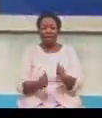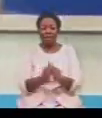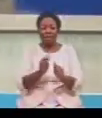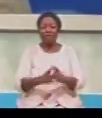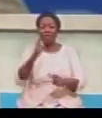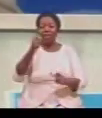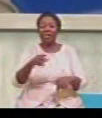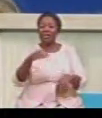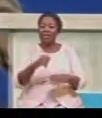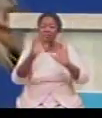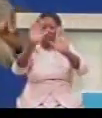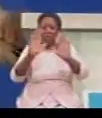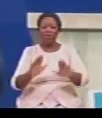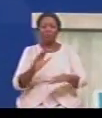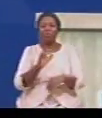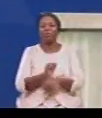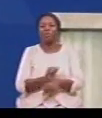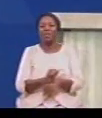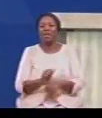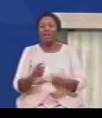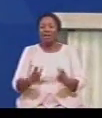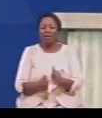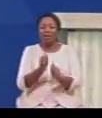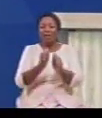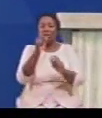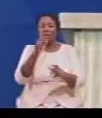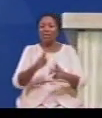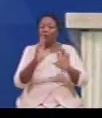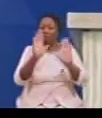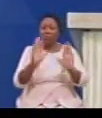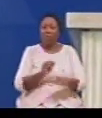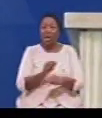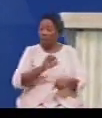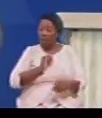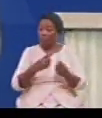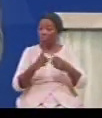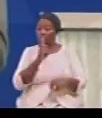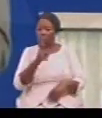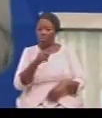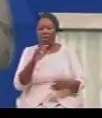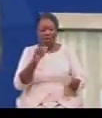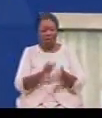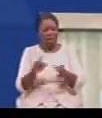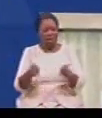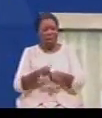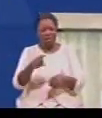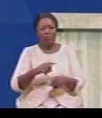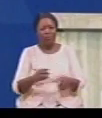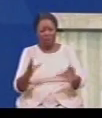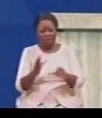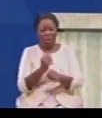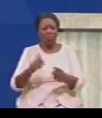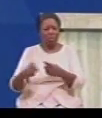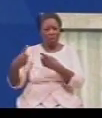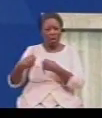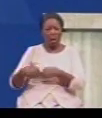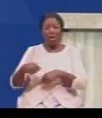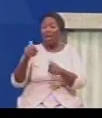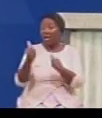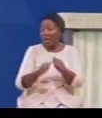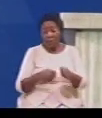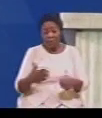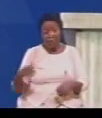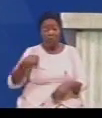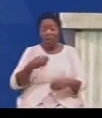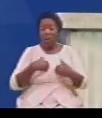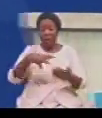greatest miracles. Greatest miracles. I want to assure you, as you take to heart everything